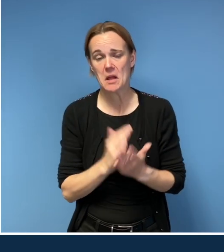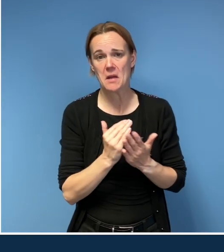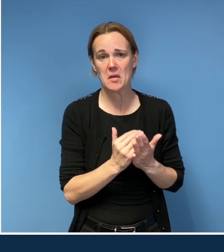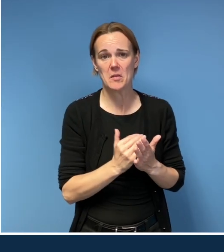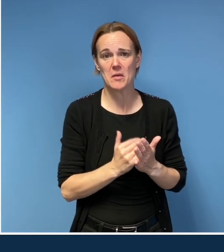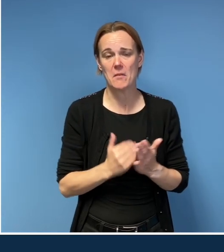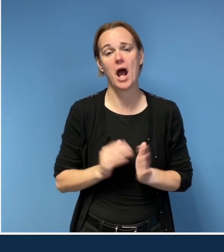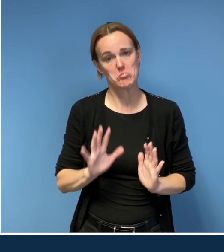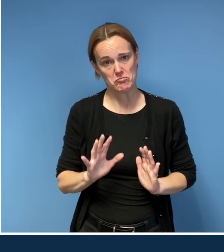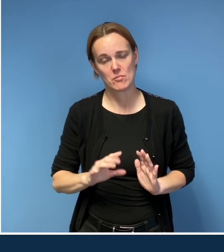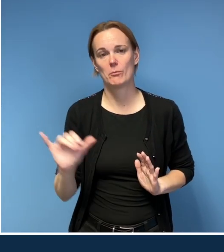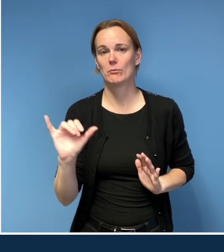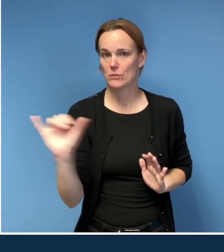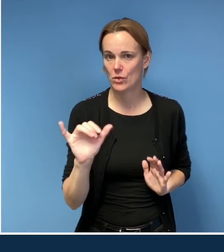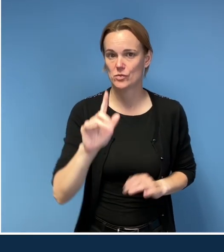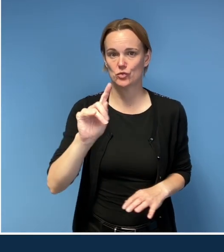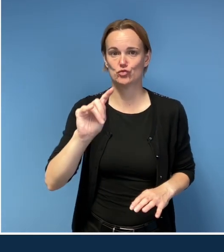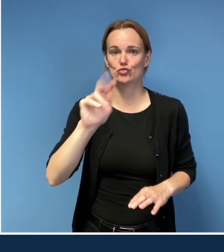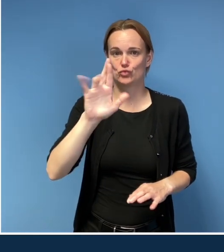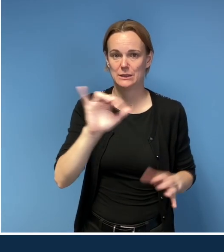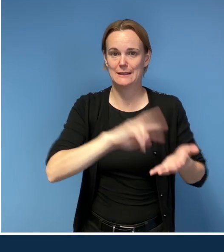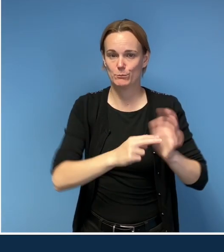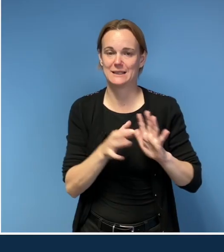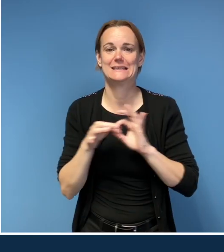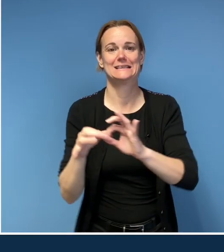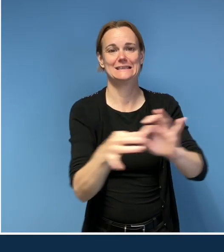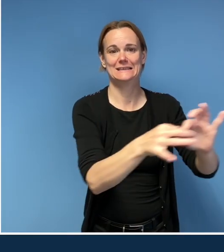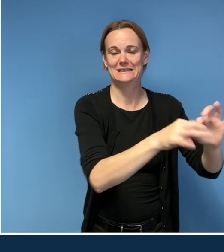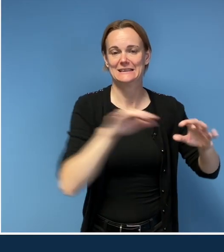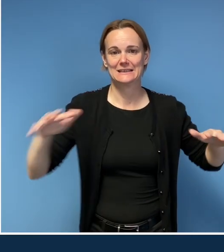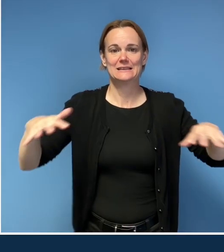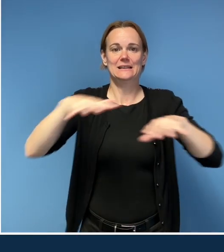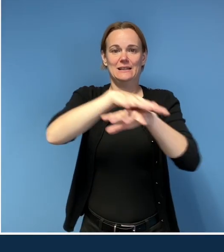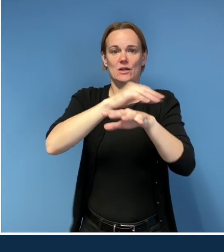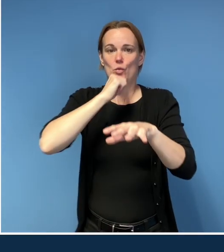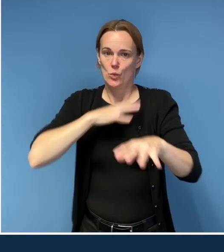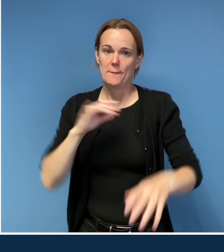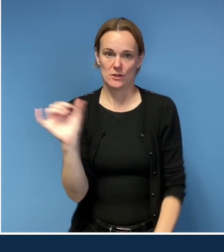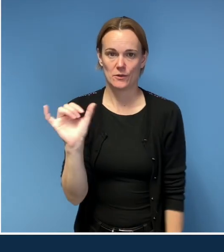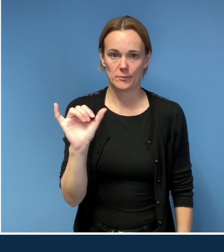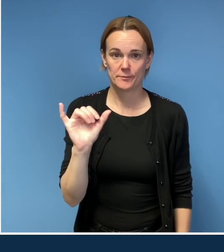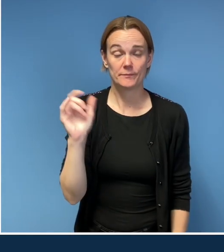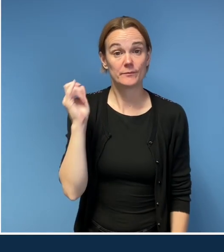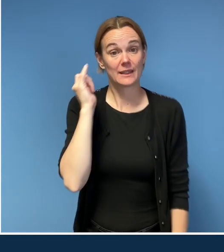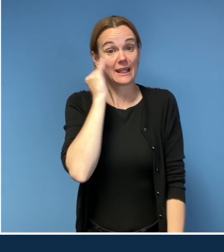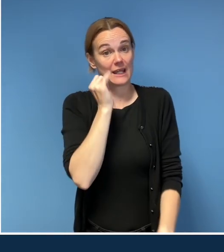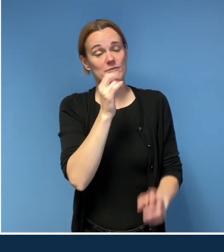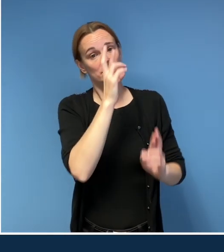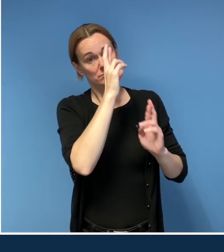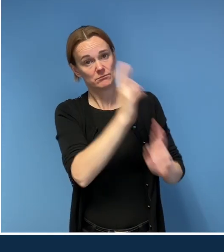real human impact. And that, to me, honoring treaties means confronting